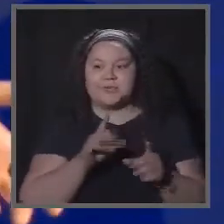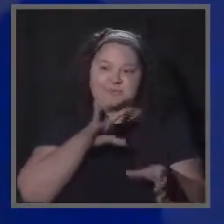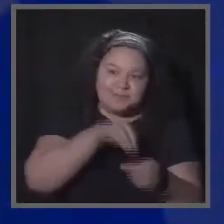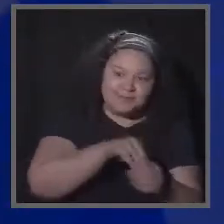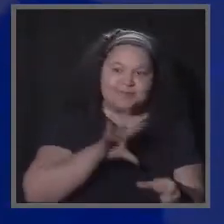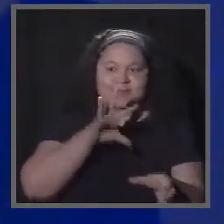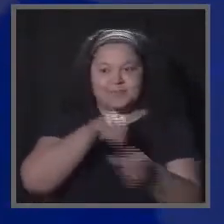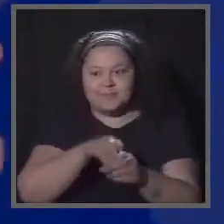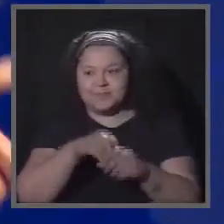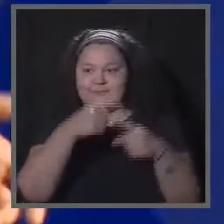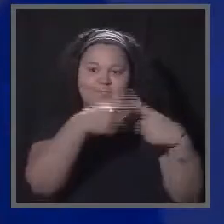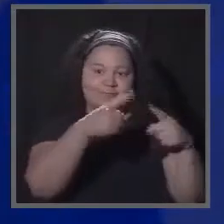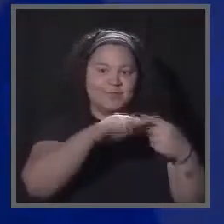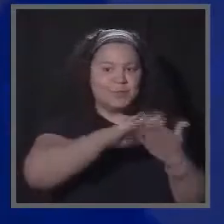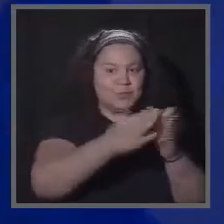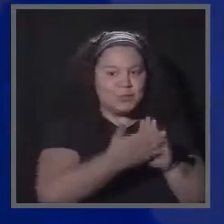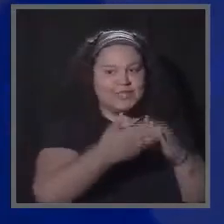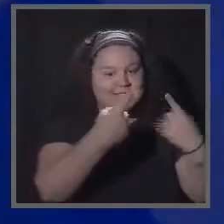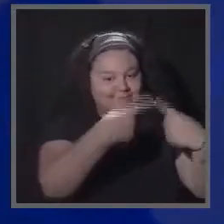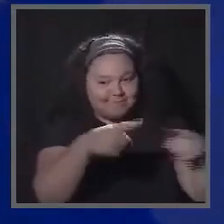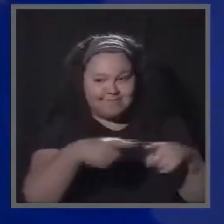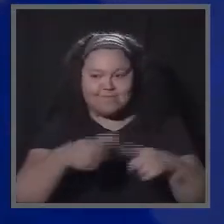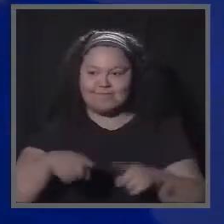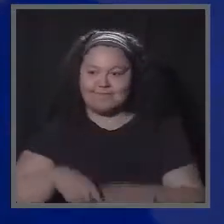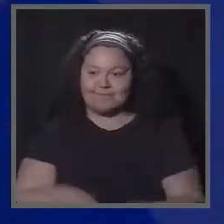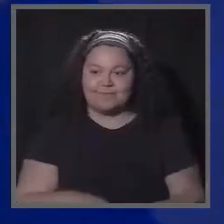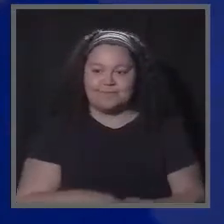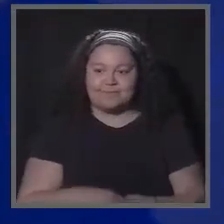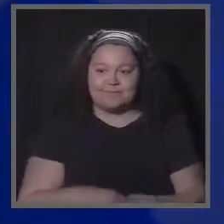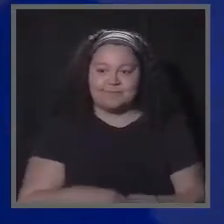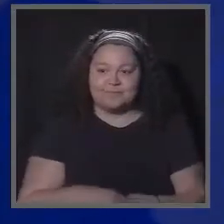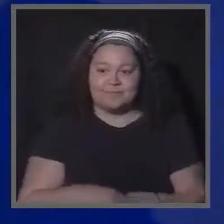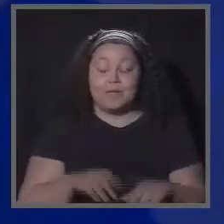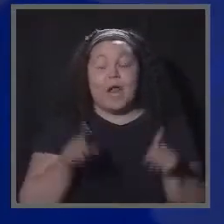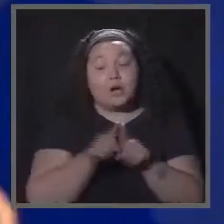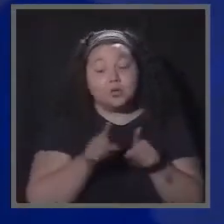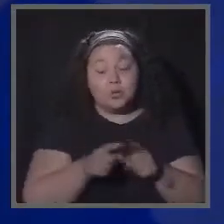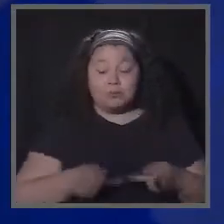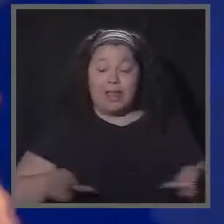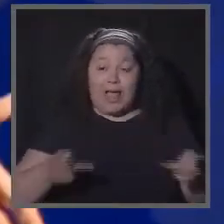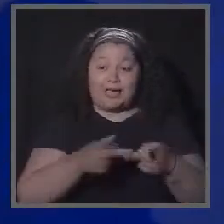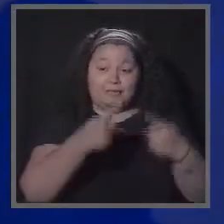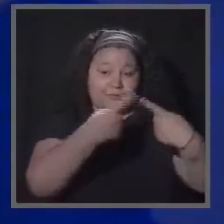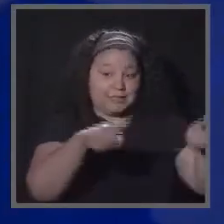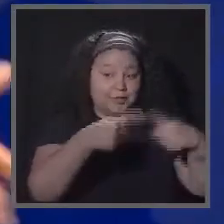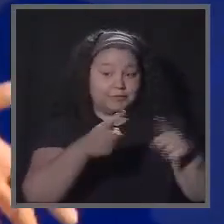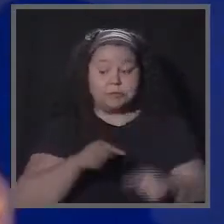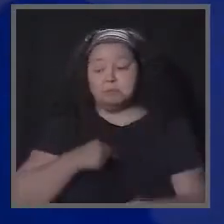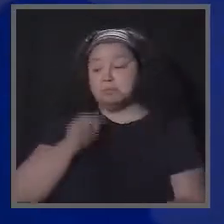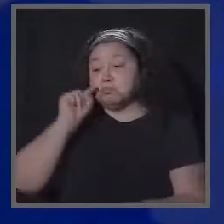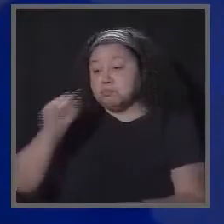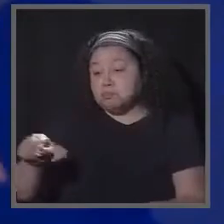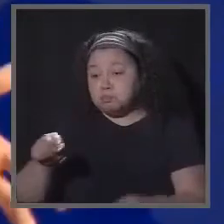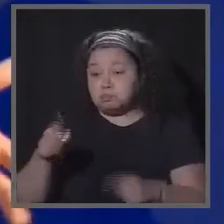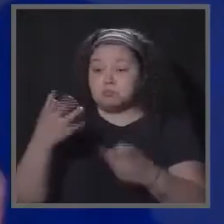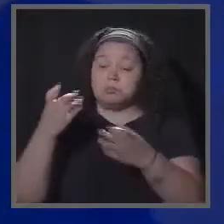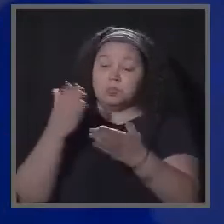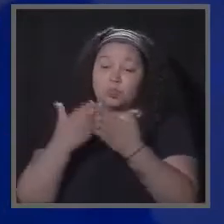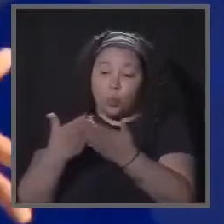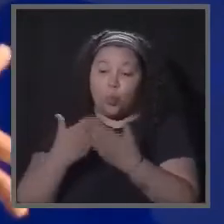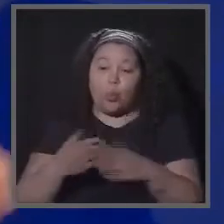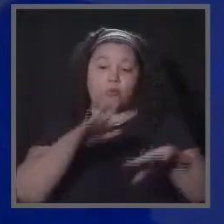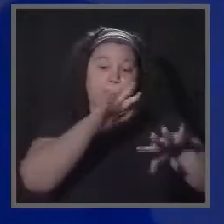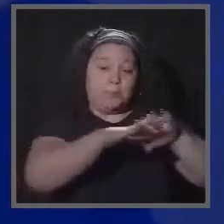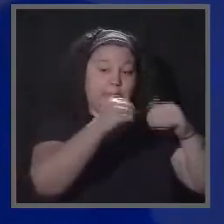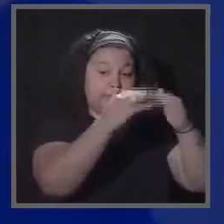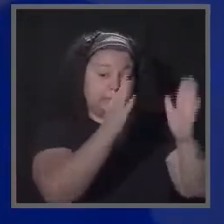to meet very different communities at very different places. I have been working at schools, jailhouses,